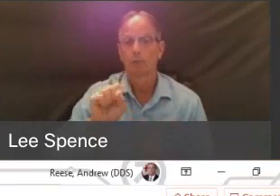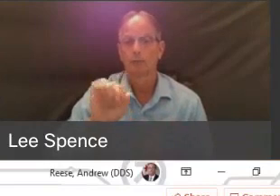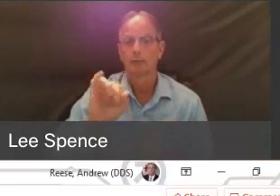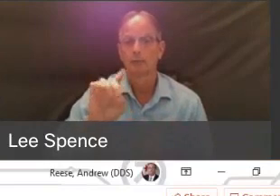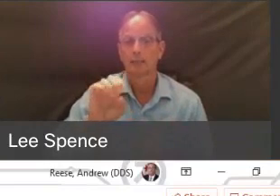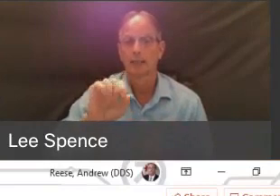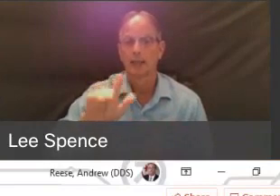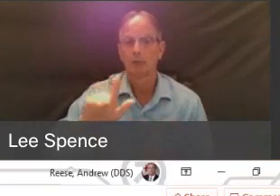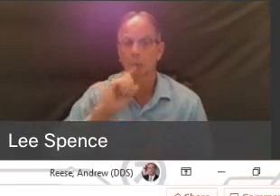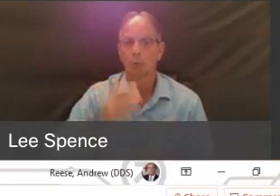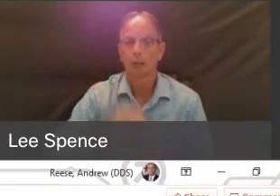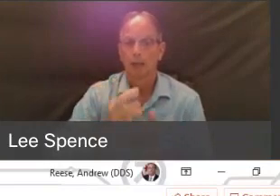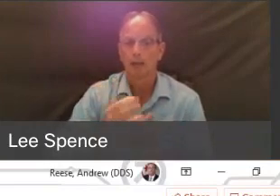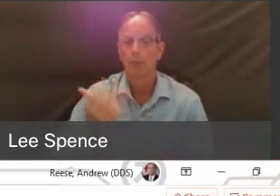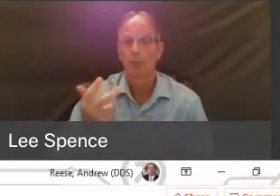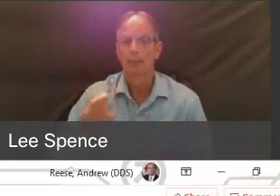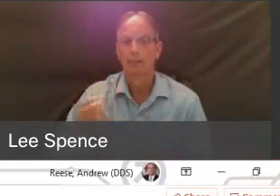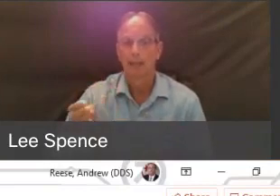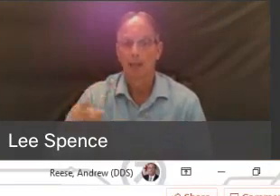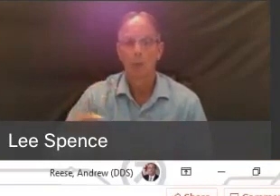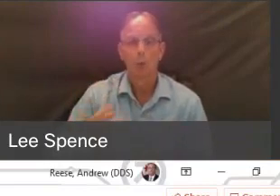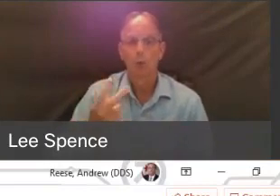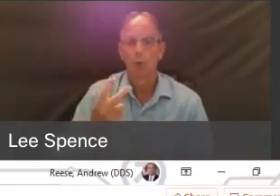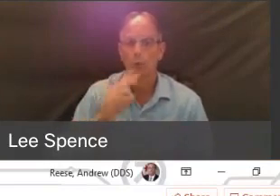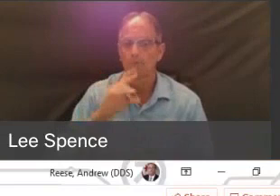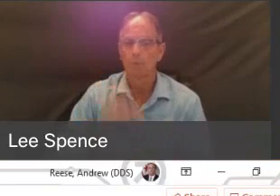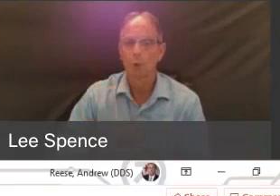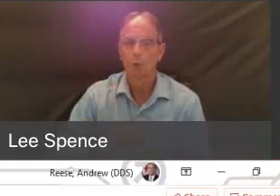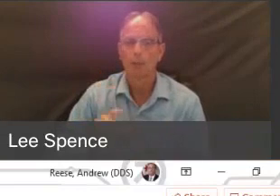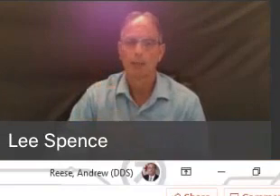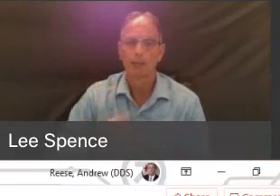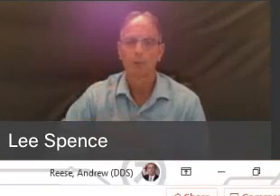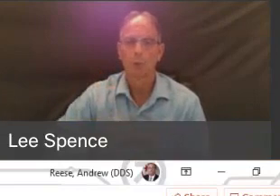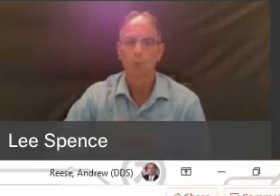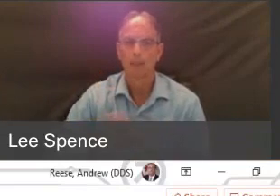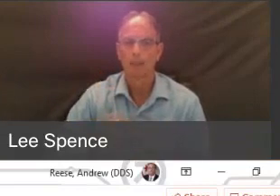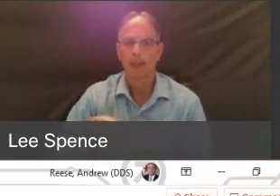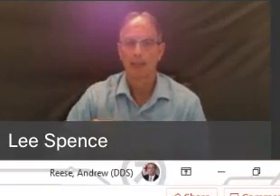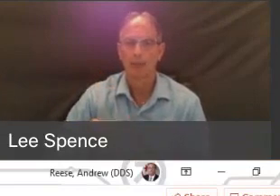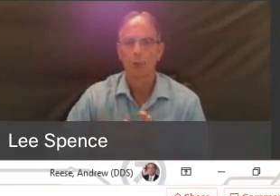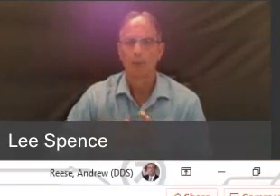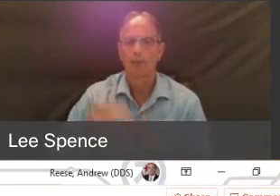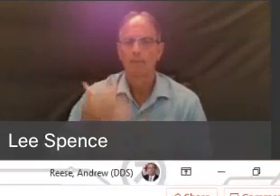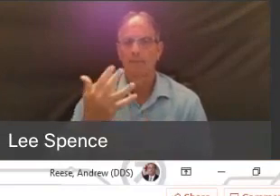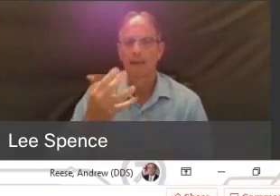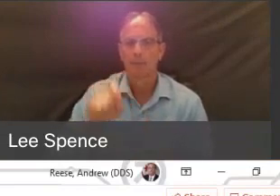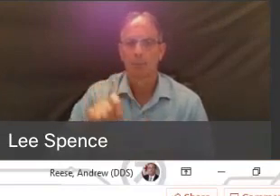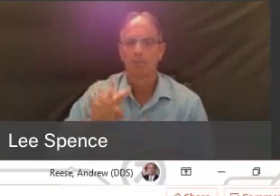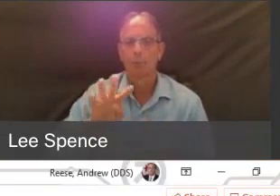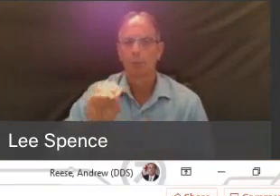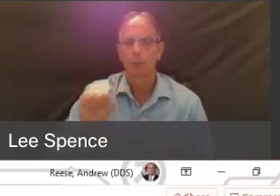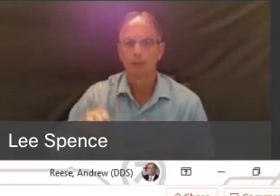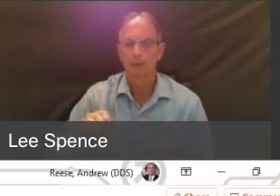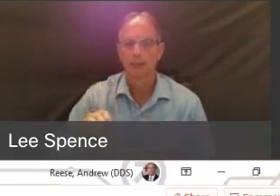placements. 3 died, but only 2 were confirmed as COVID deaths, representing a 5.4% death